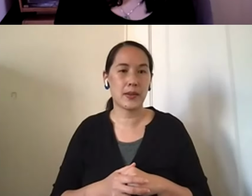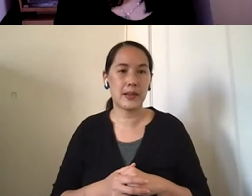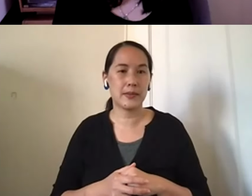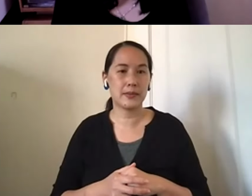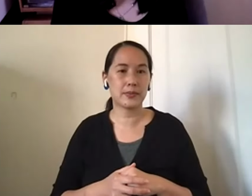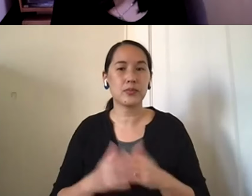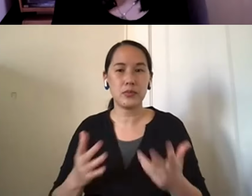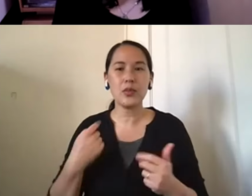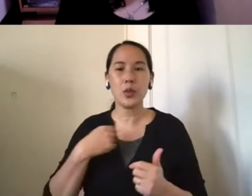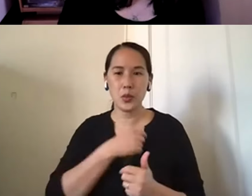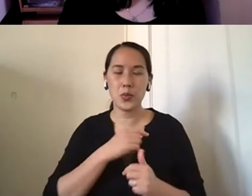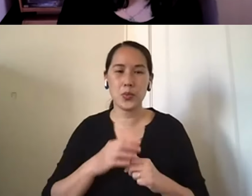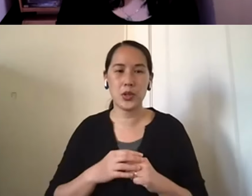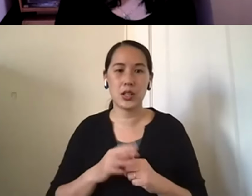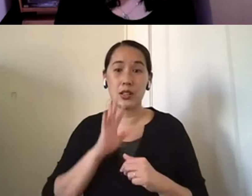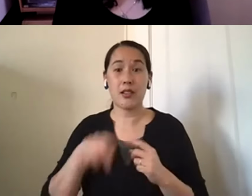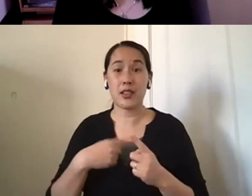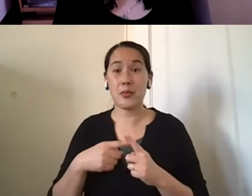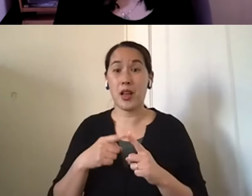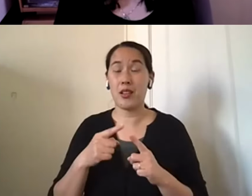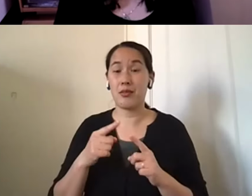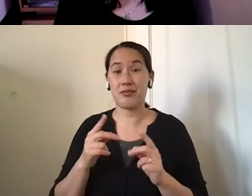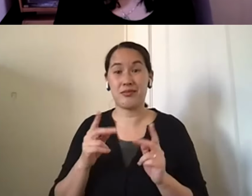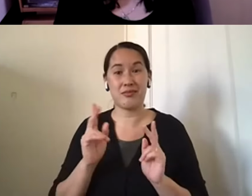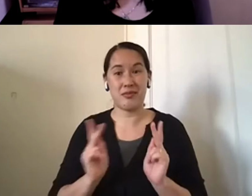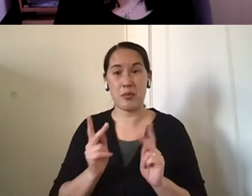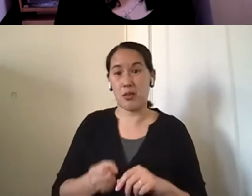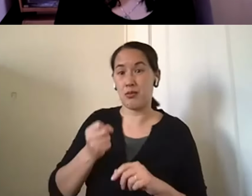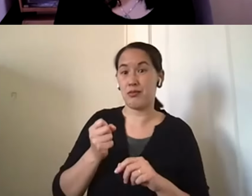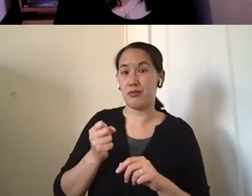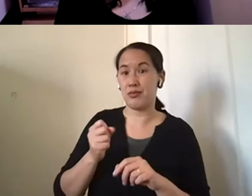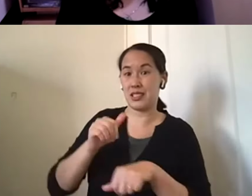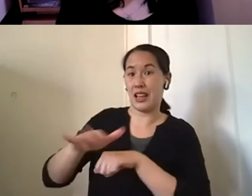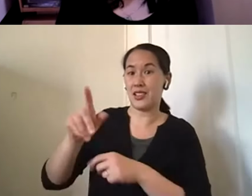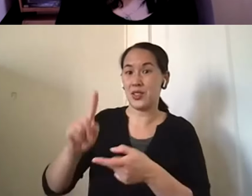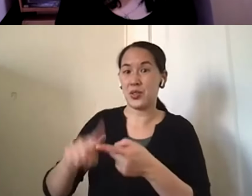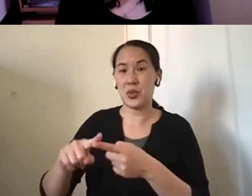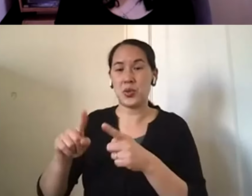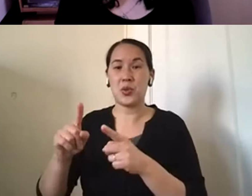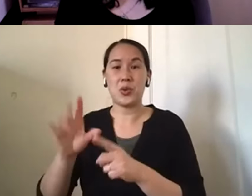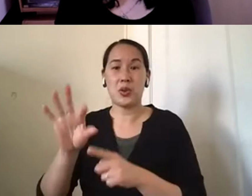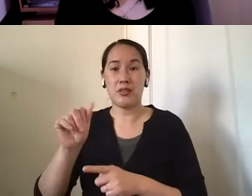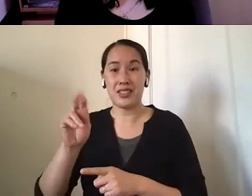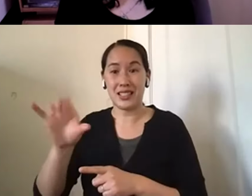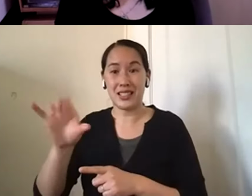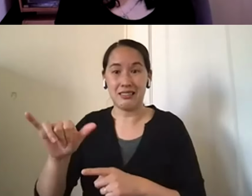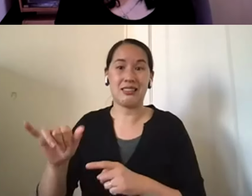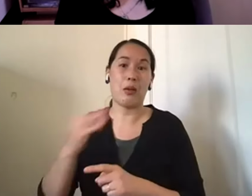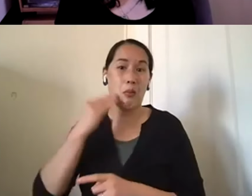we talk about a facility placement. I think that is always an option for care, and I